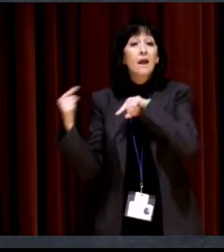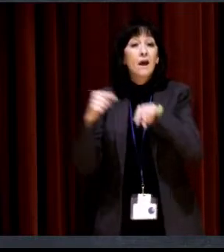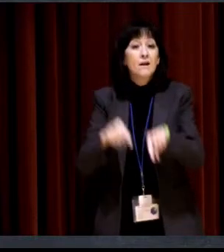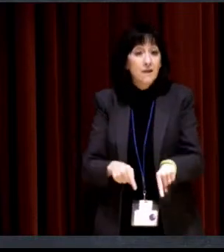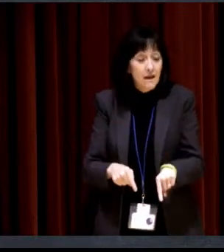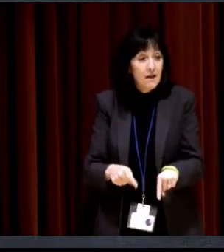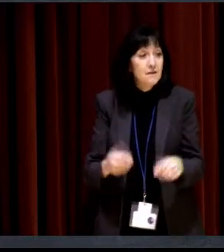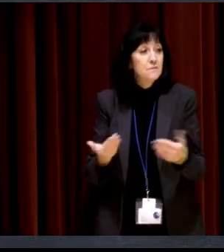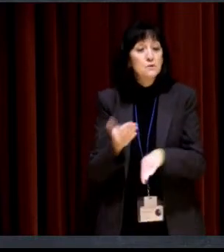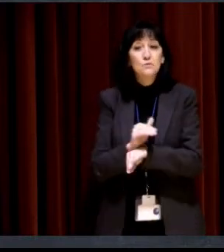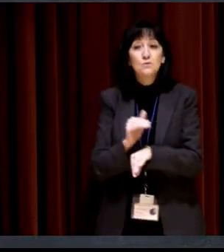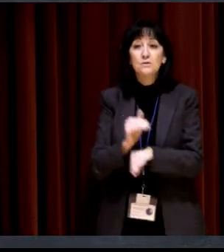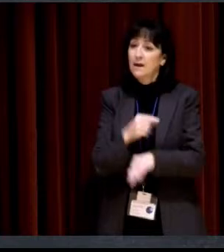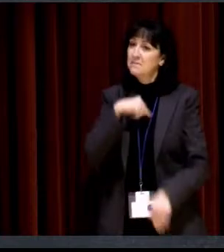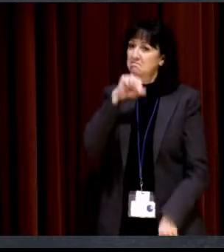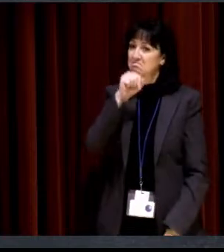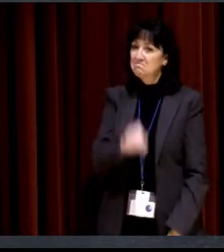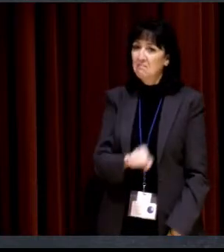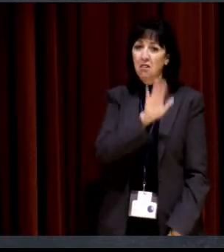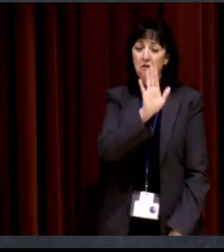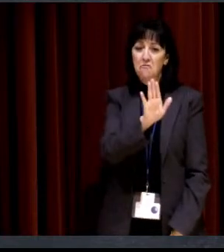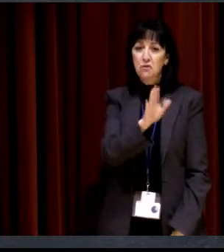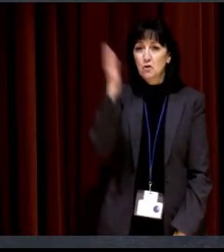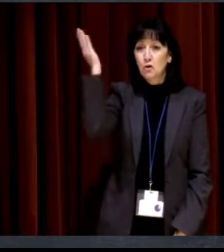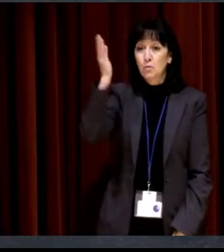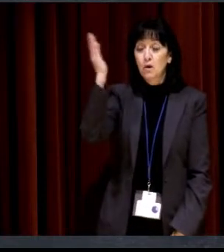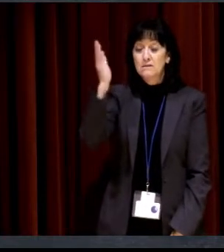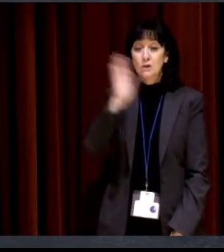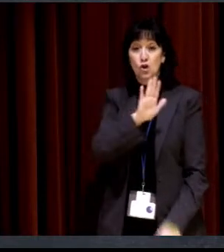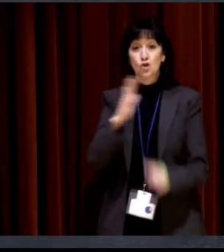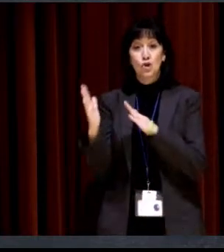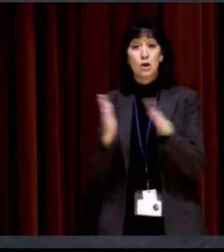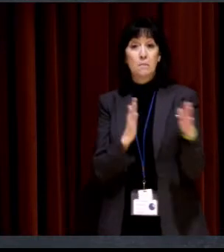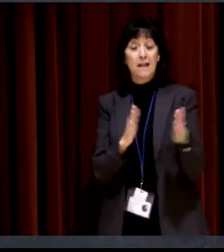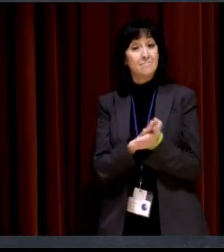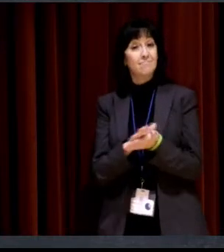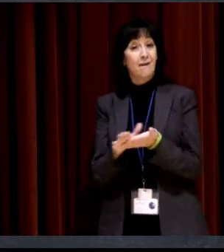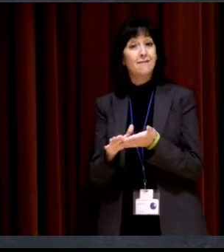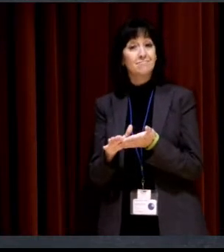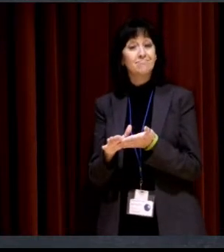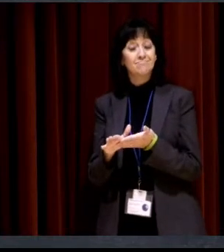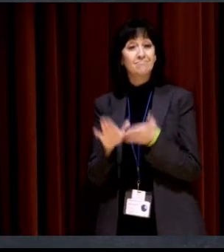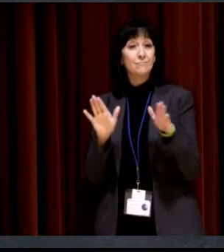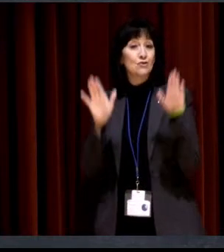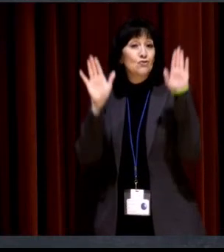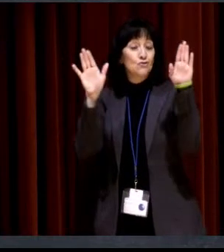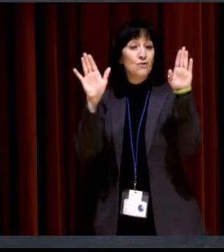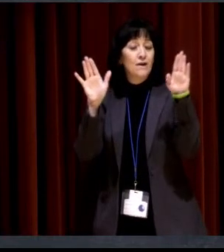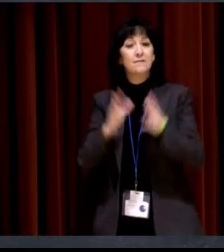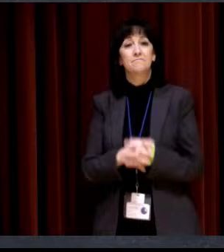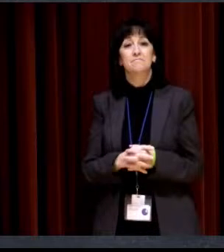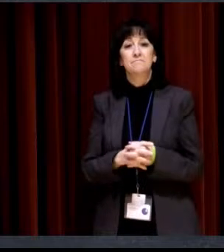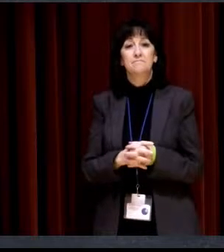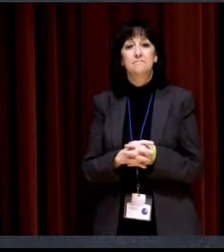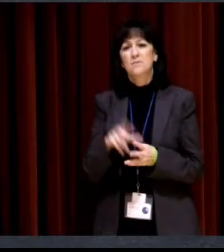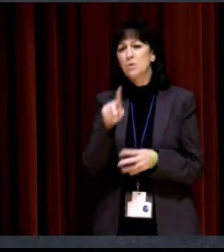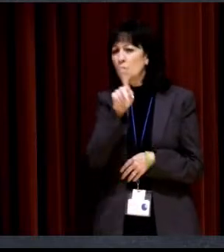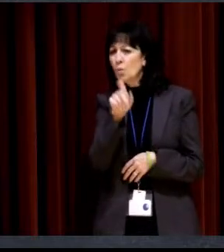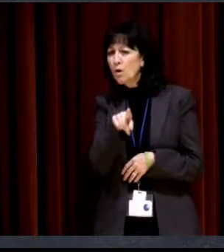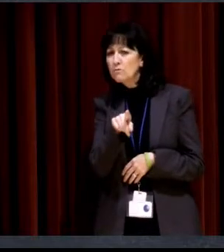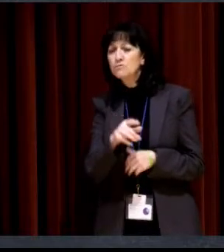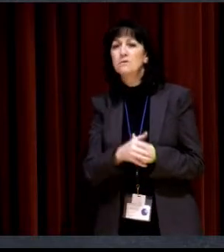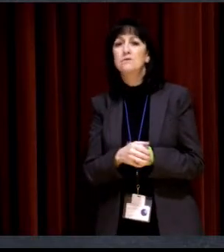presentation. I think it's a great plan. My question would be, how would you decide who will be on